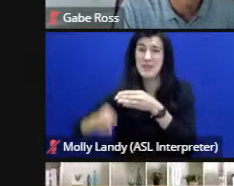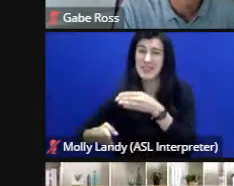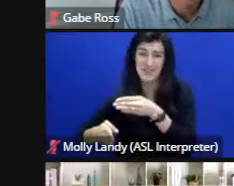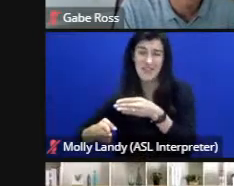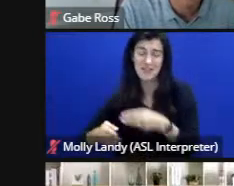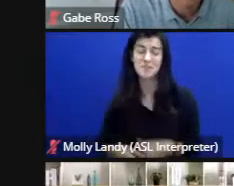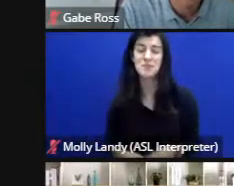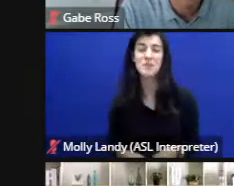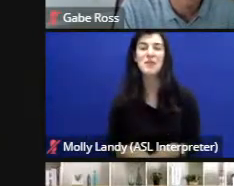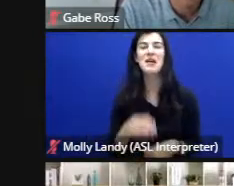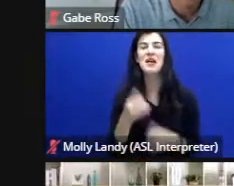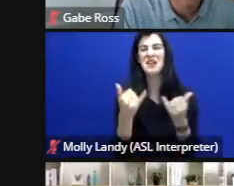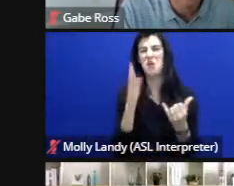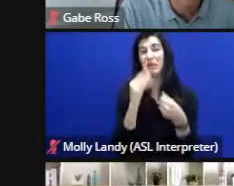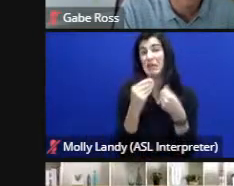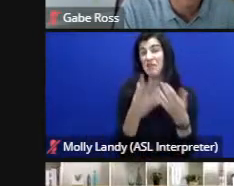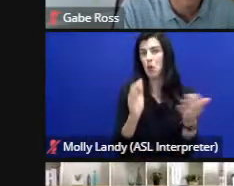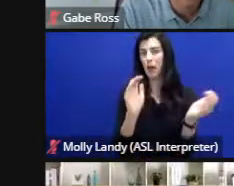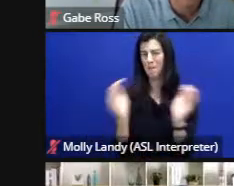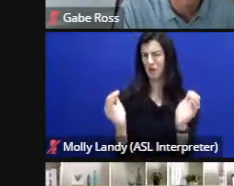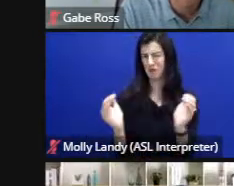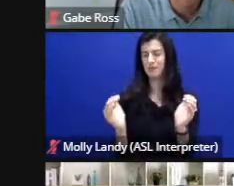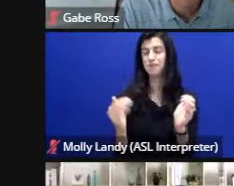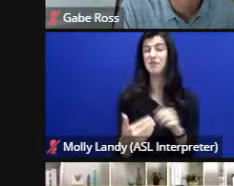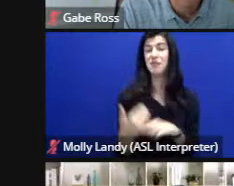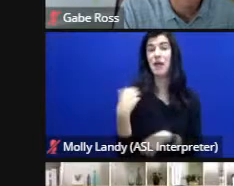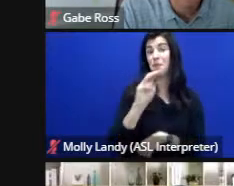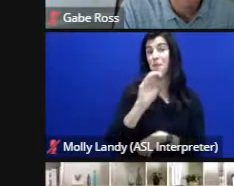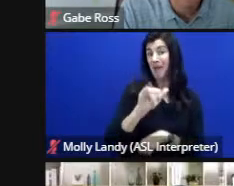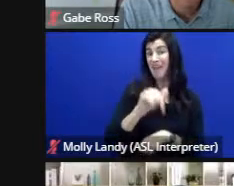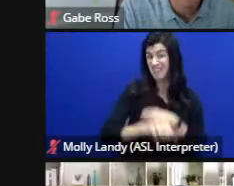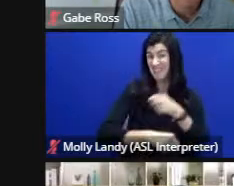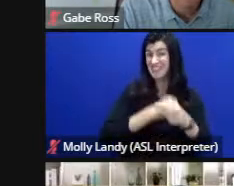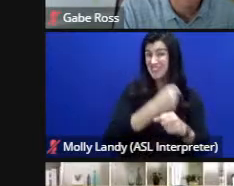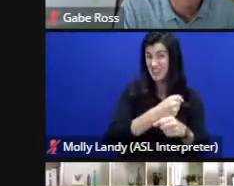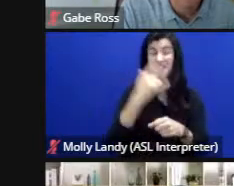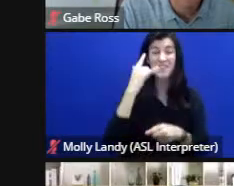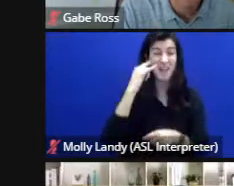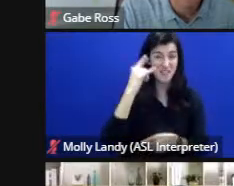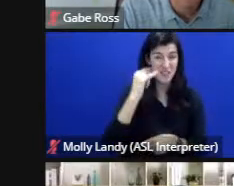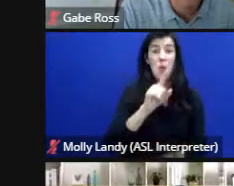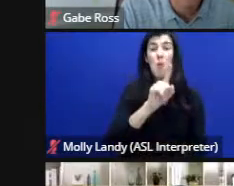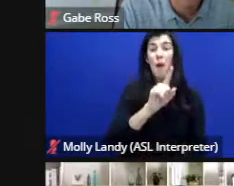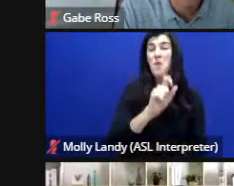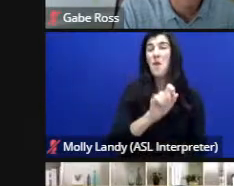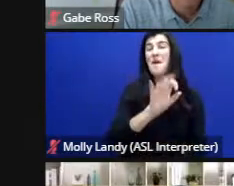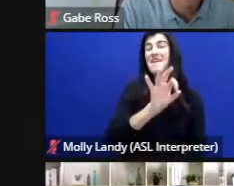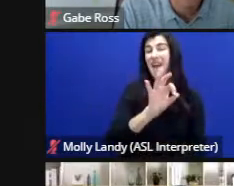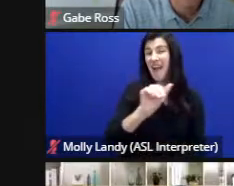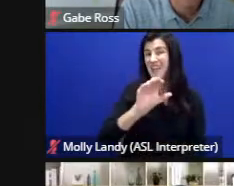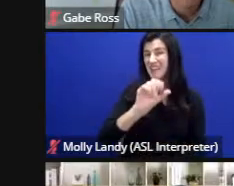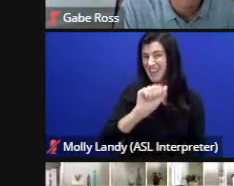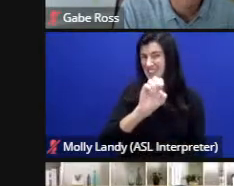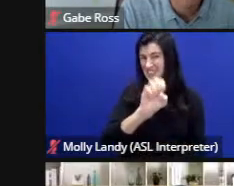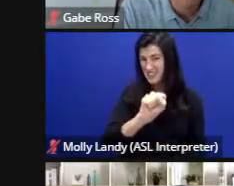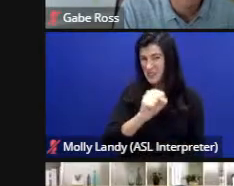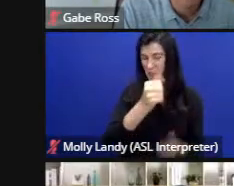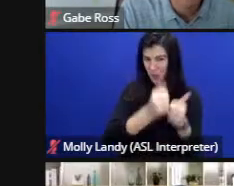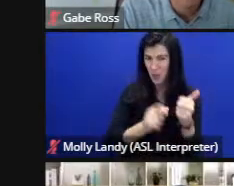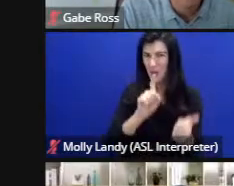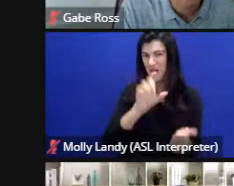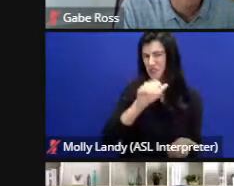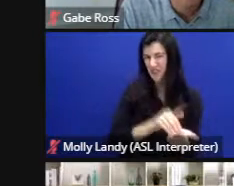comparison. In May of this year, California was reporting 1.9 cases per 100,000. And